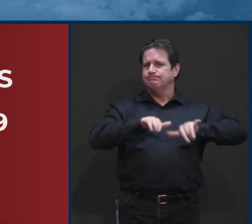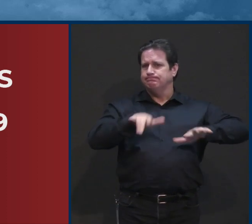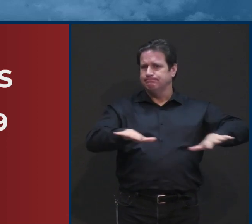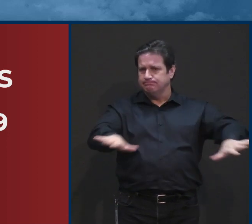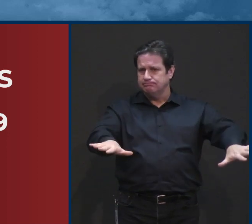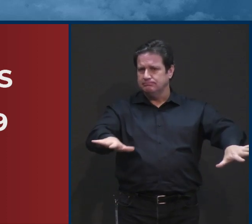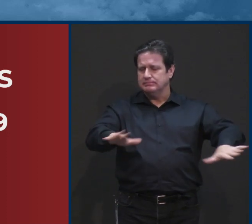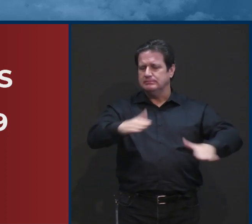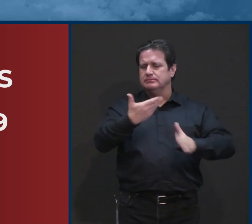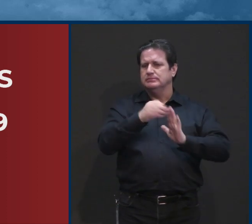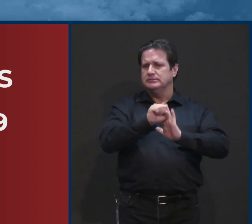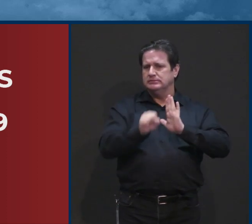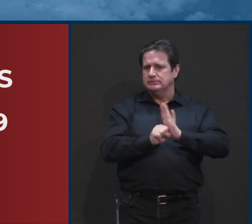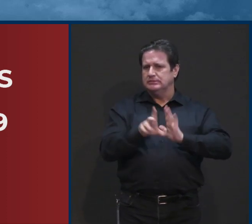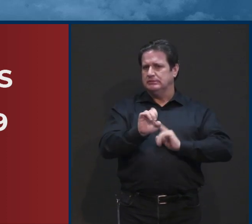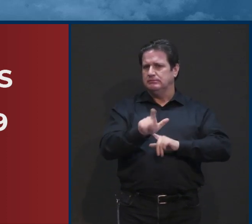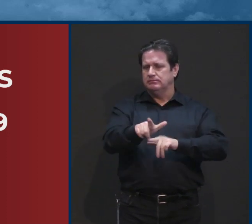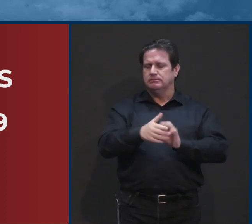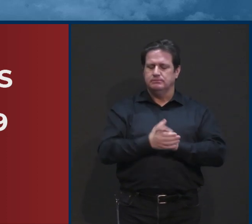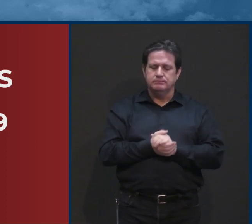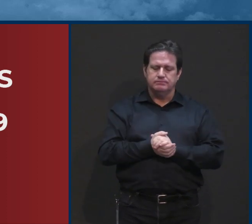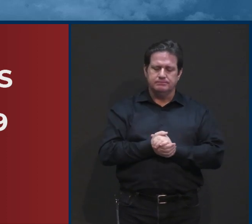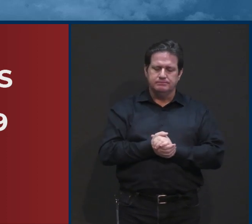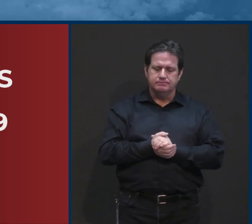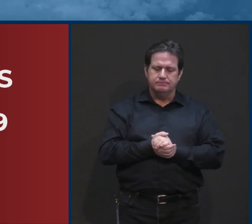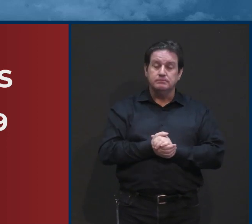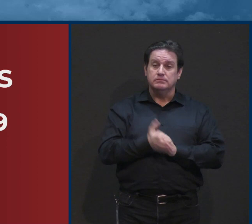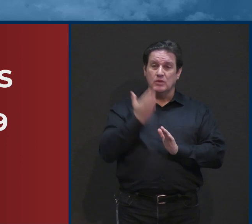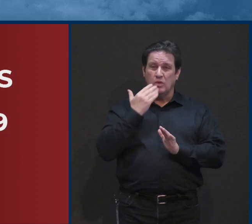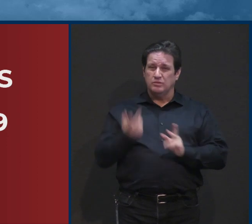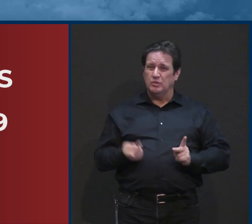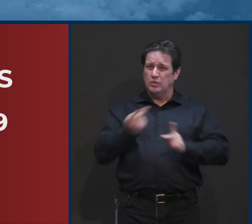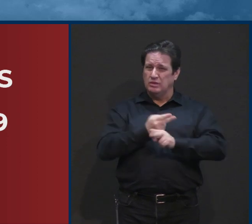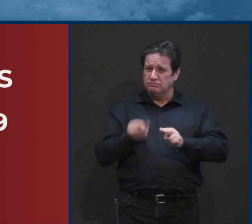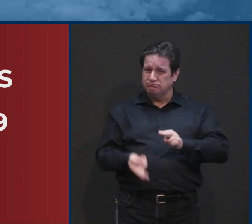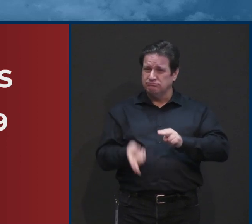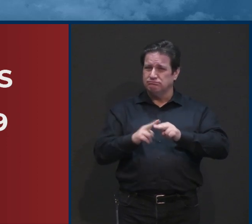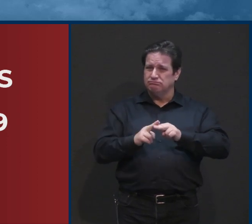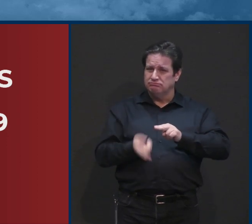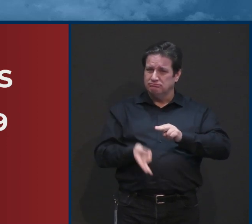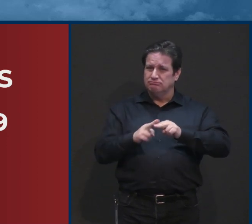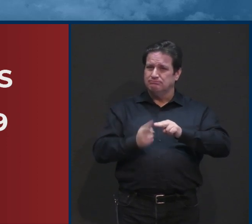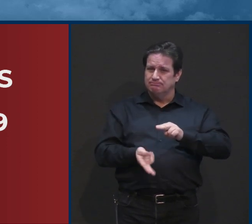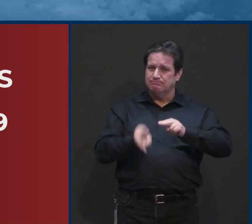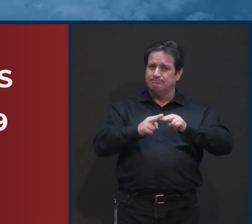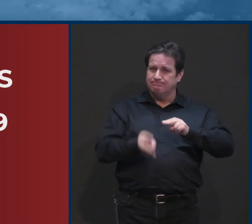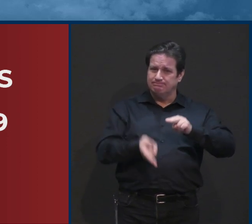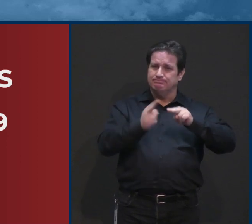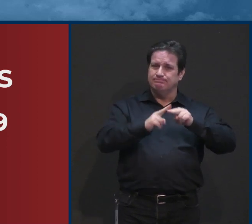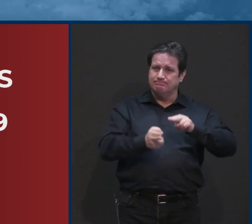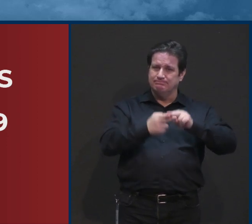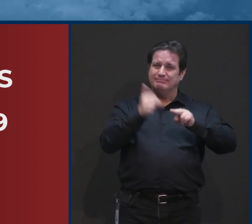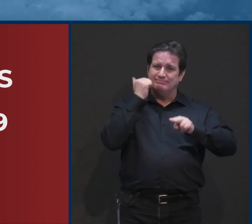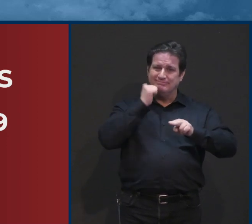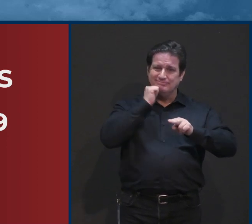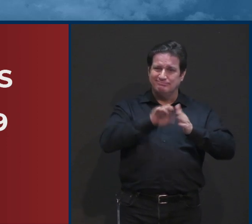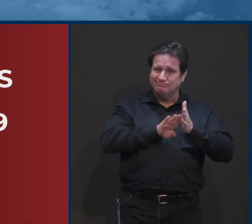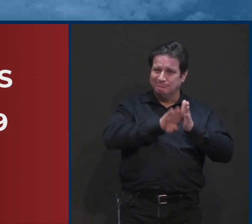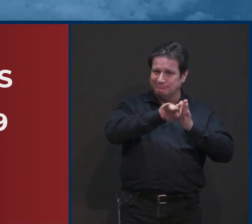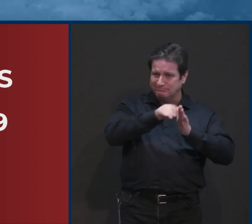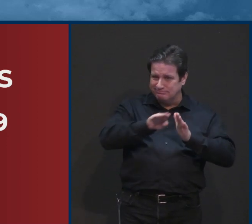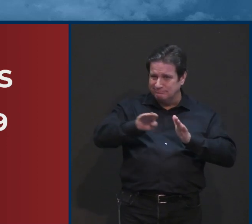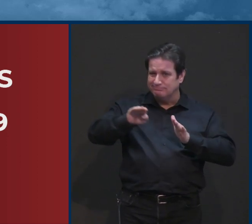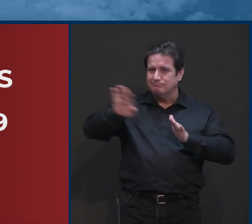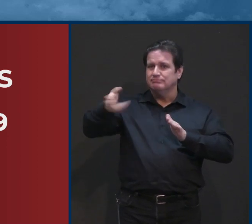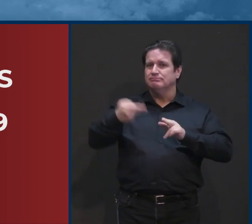is here in our state. We do know that it's getting worse. The number of positive cases on a daily basis has continued to